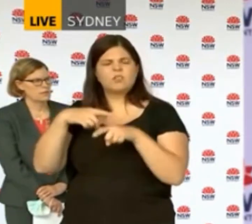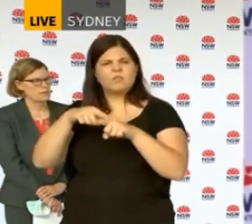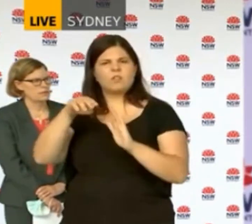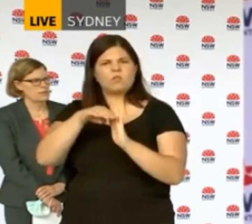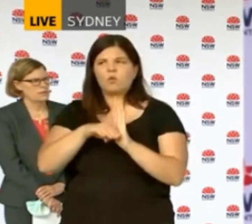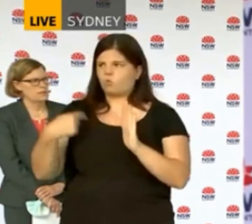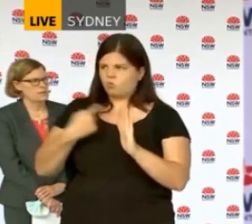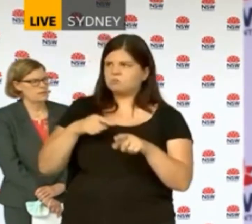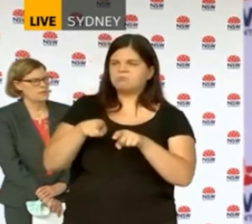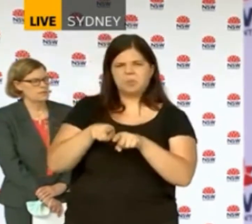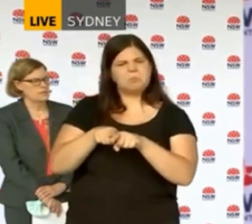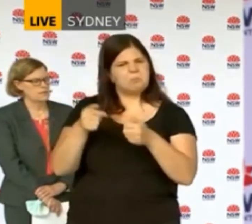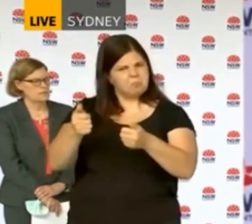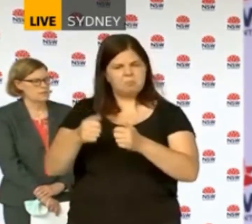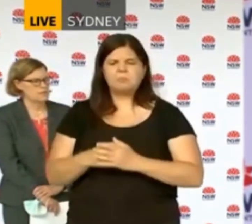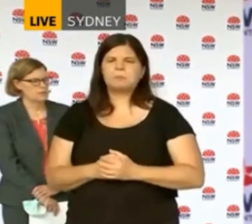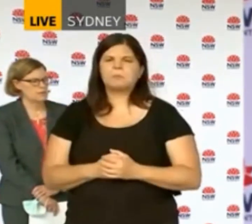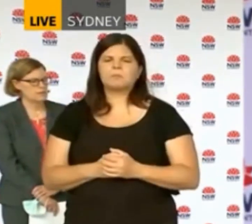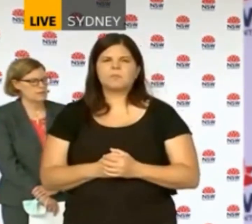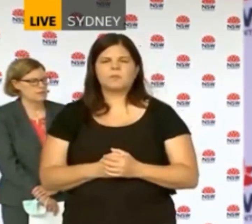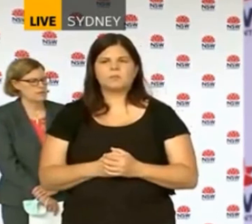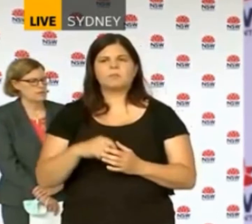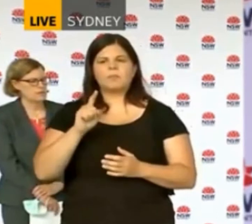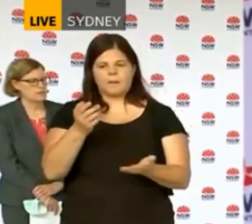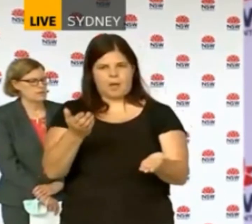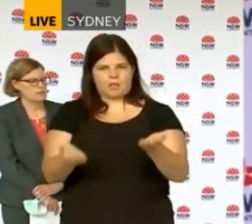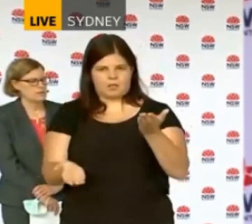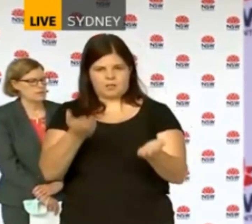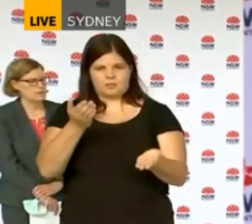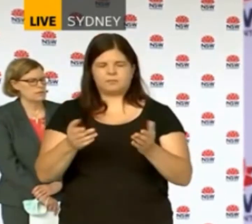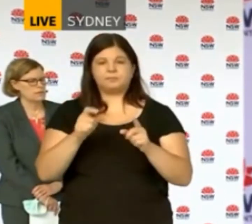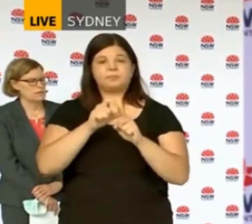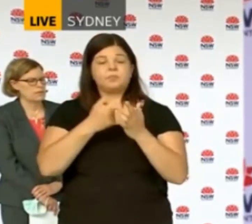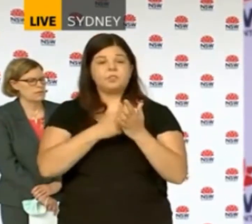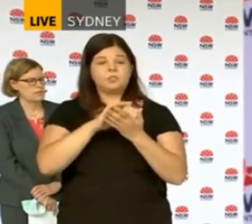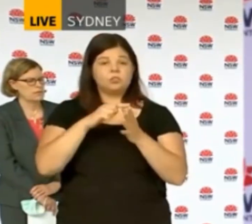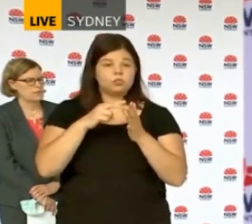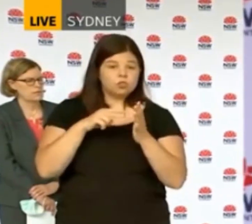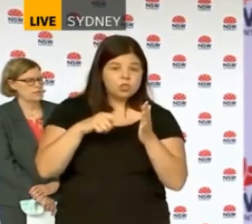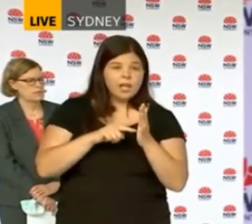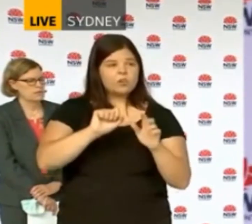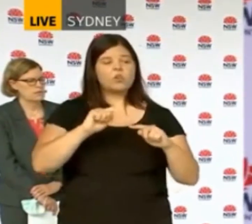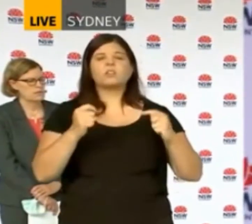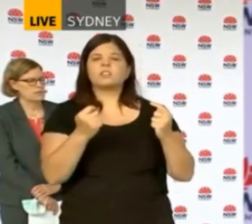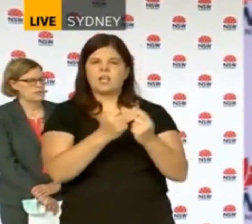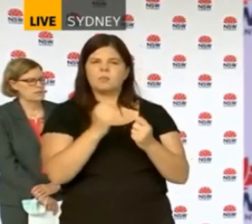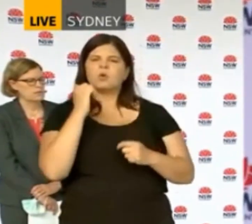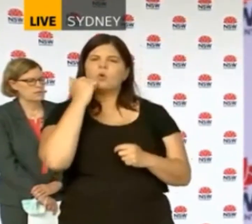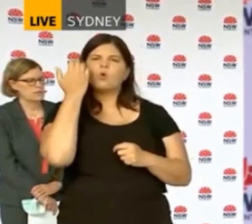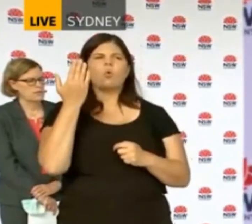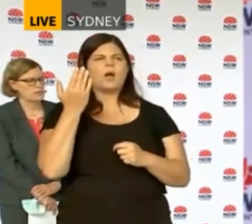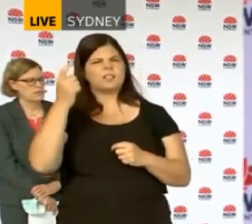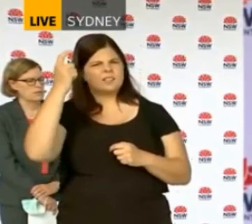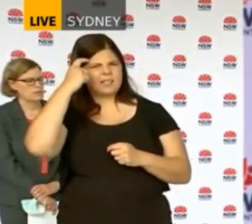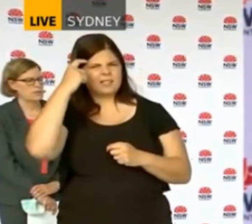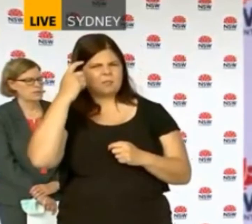have a measured and sensible response. And I think New South Wales, under the guidance of Dr. Chant and her public health team, has always had a measured